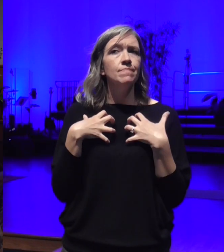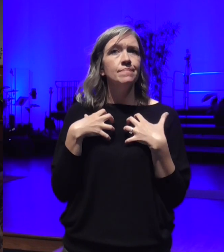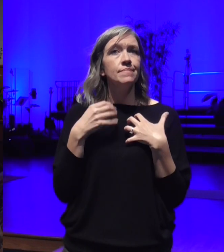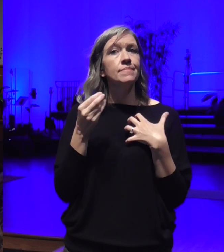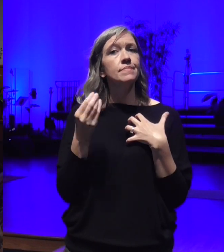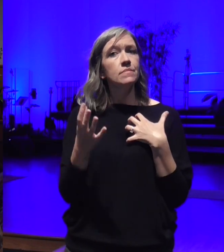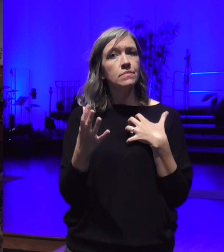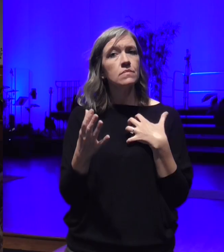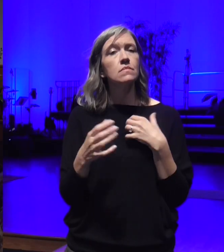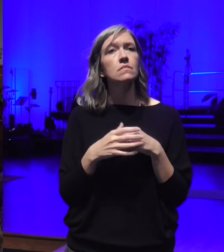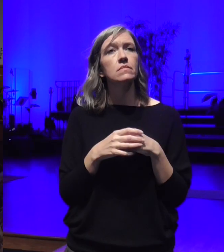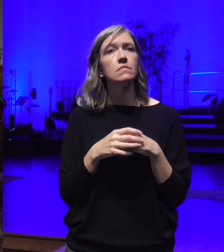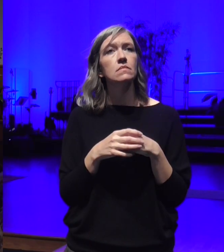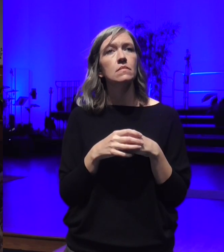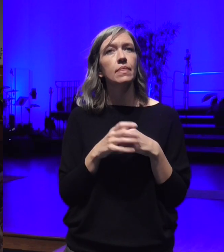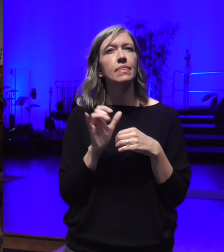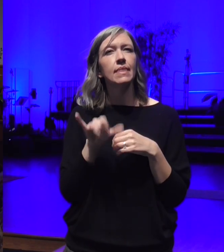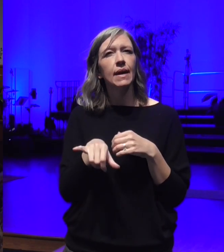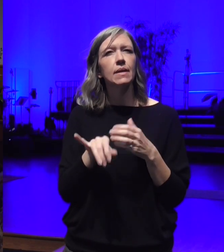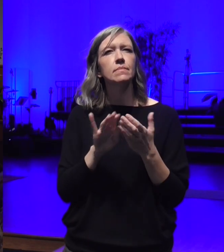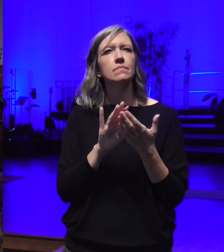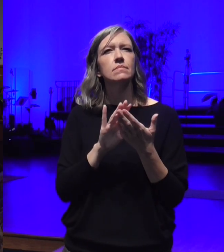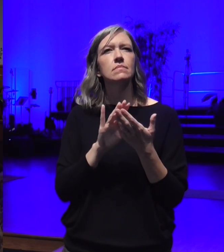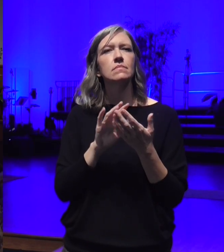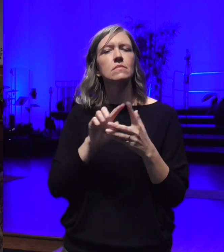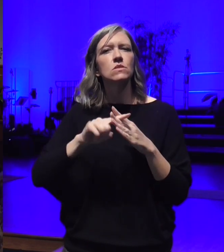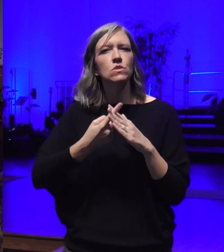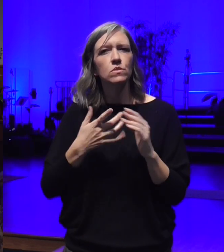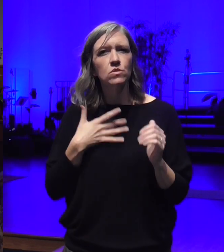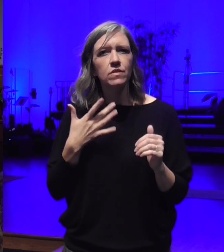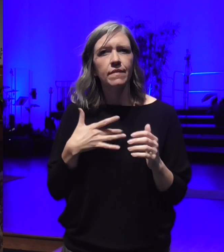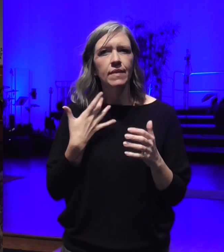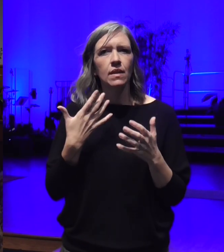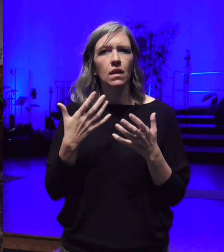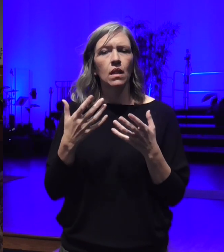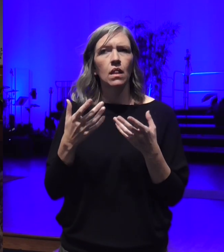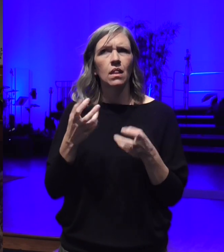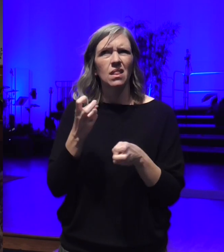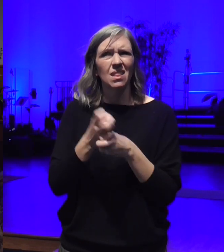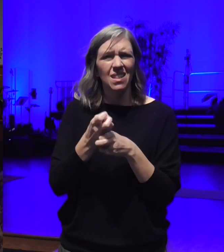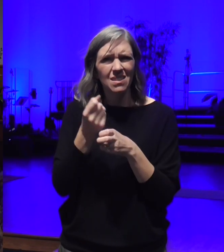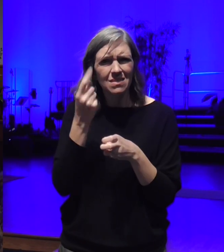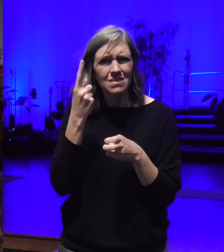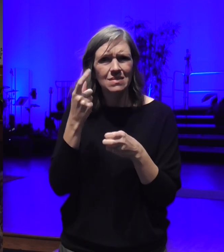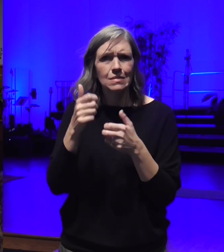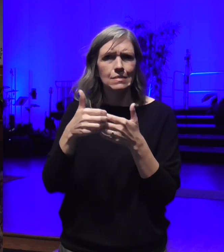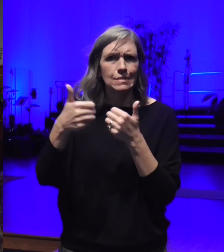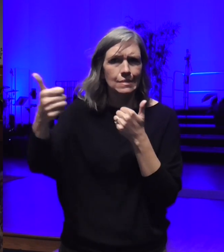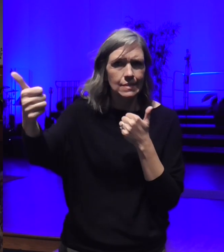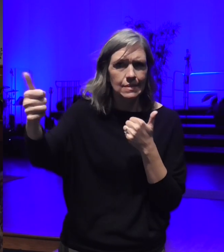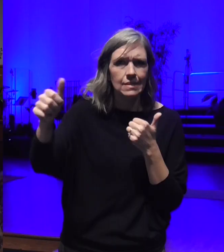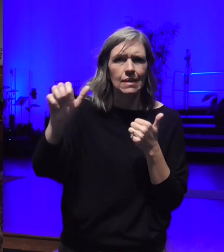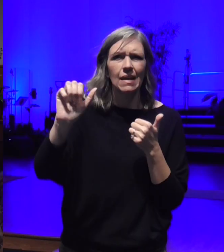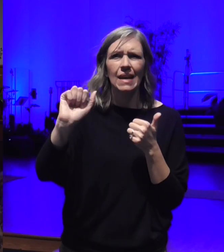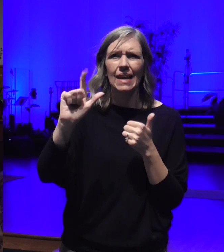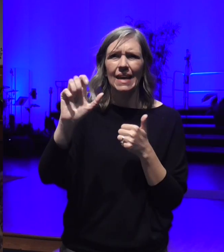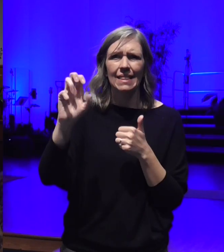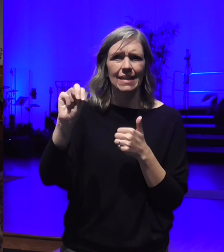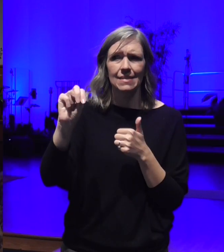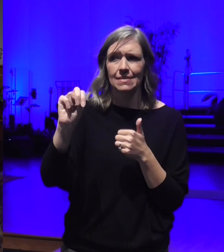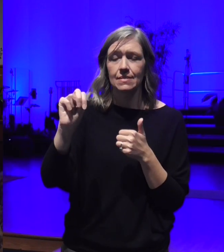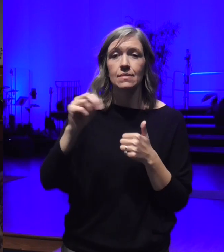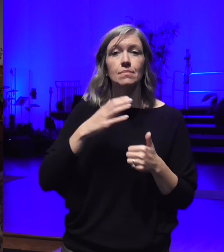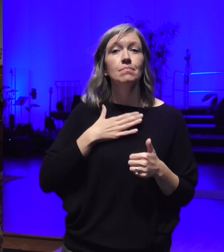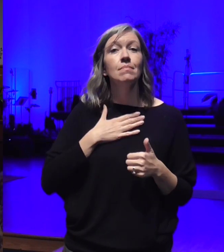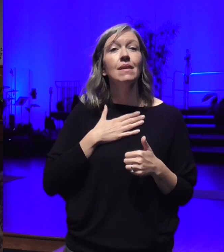there's a consequence in that. It begins to feel alien to us. My fear of death has to do with that